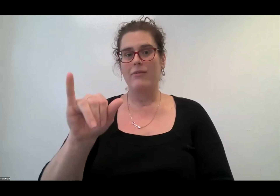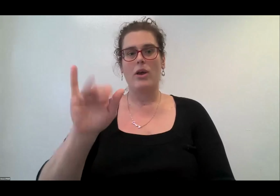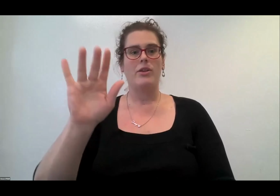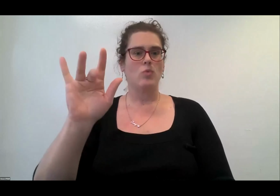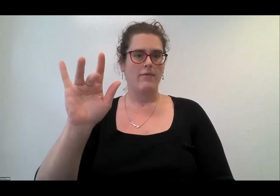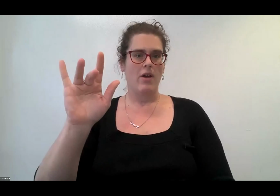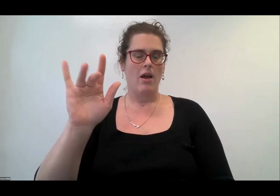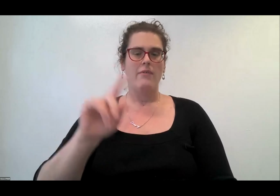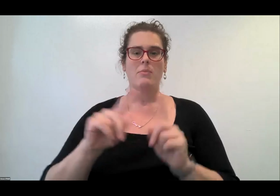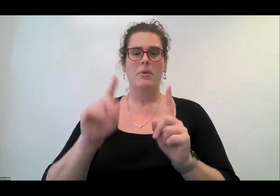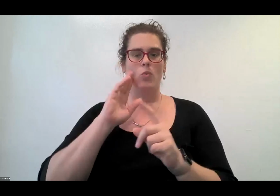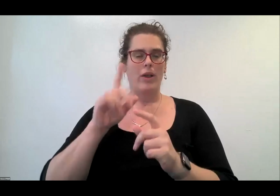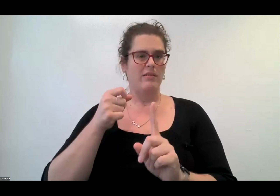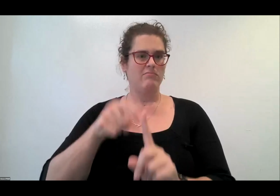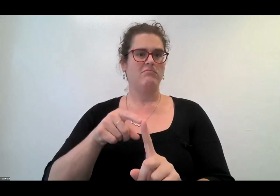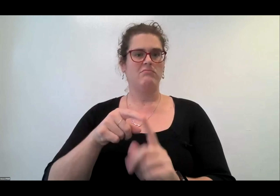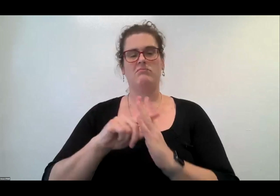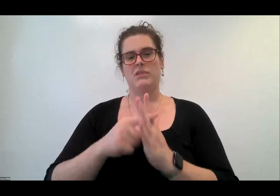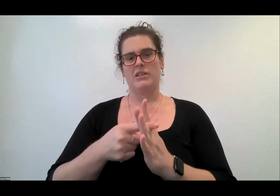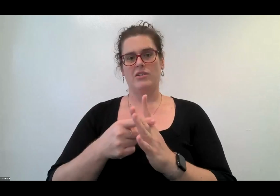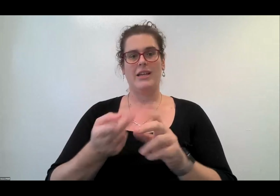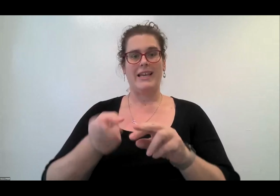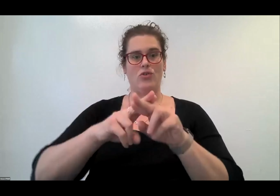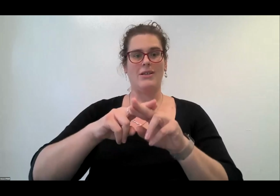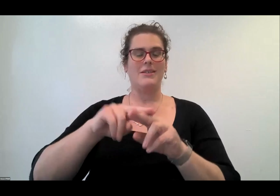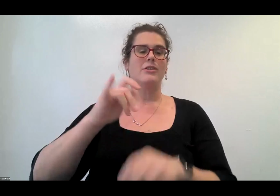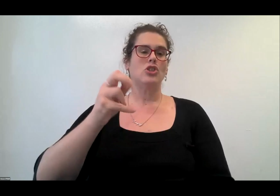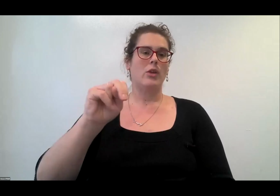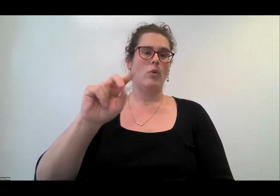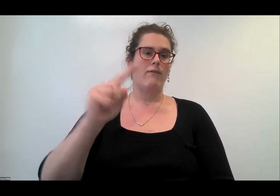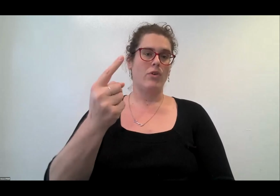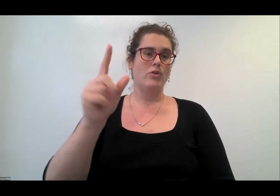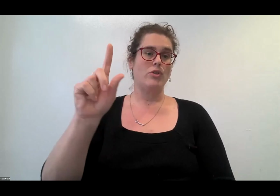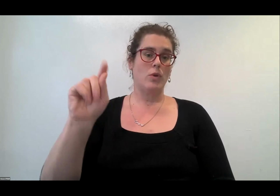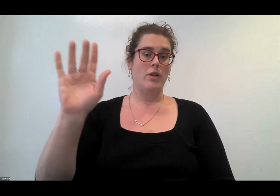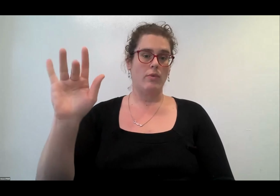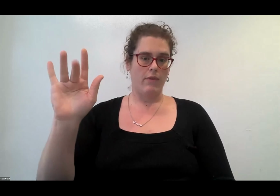it will increase then January 1, 2025.